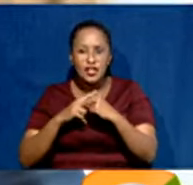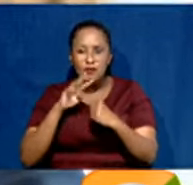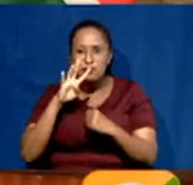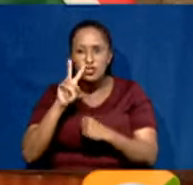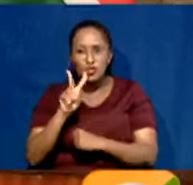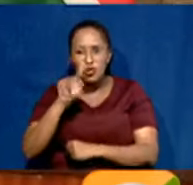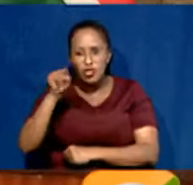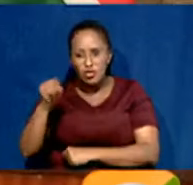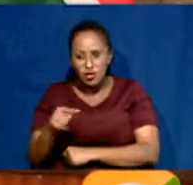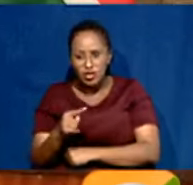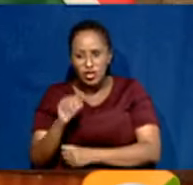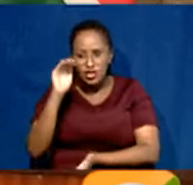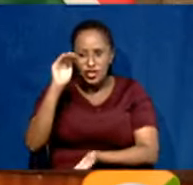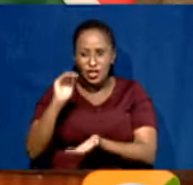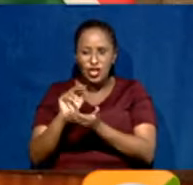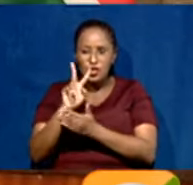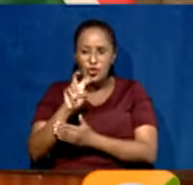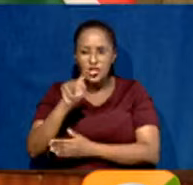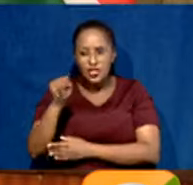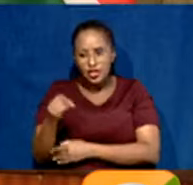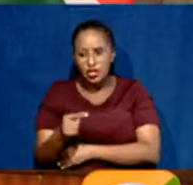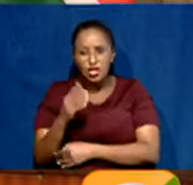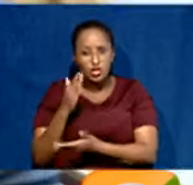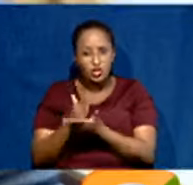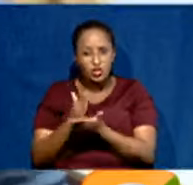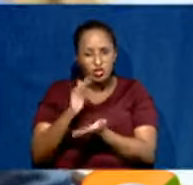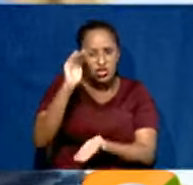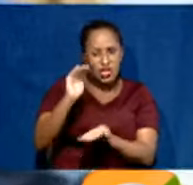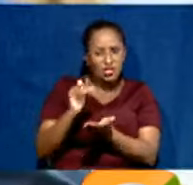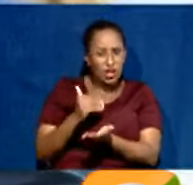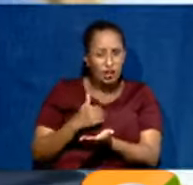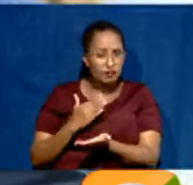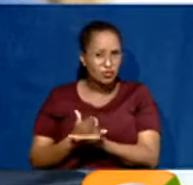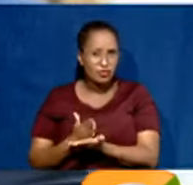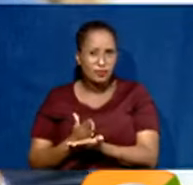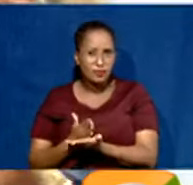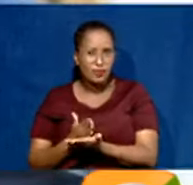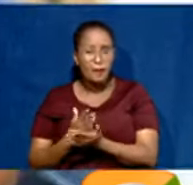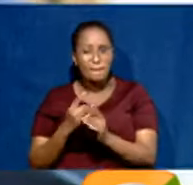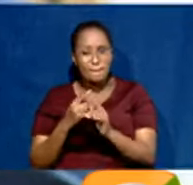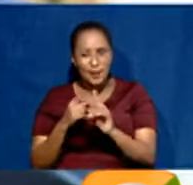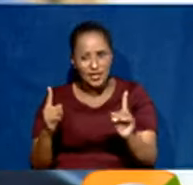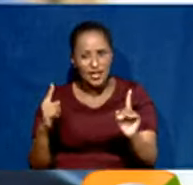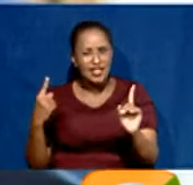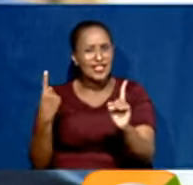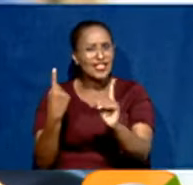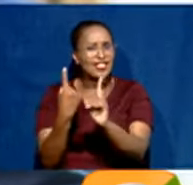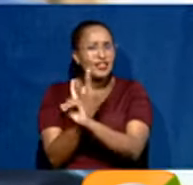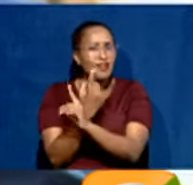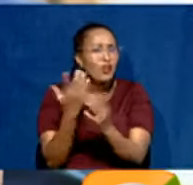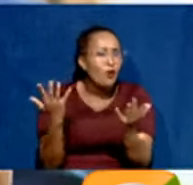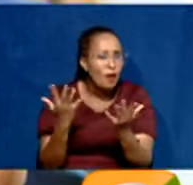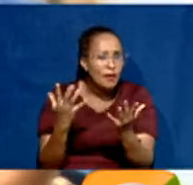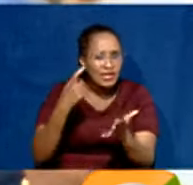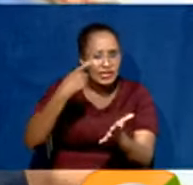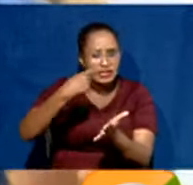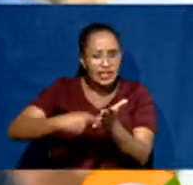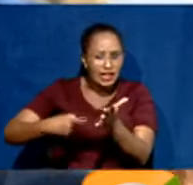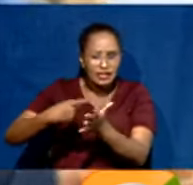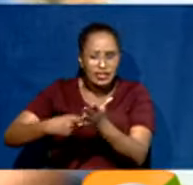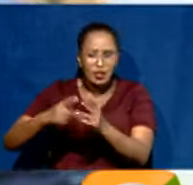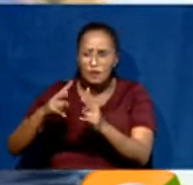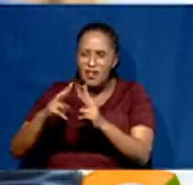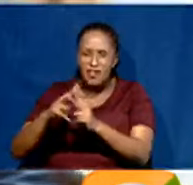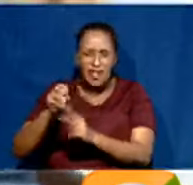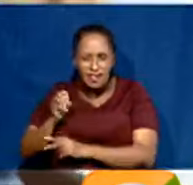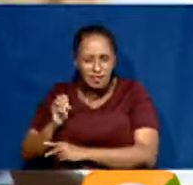of 28,000 metric tons. So there has been a reduction. The difference comes in because the taxes are higher, more